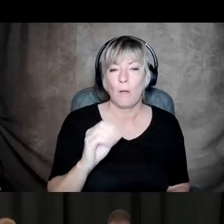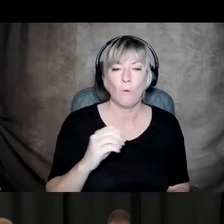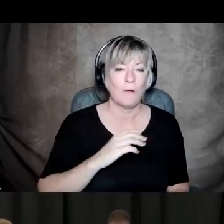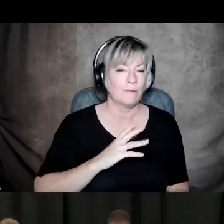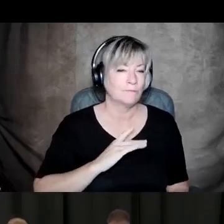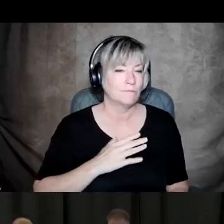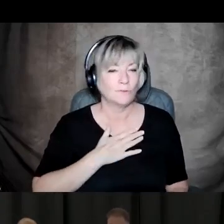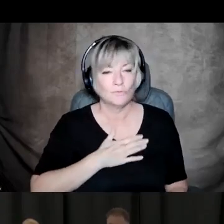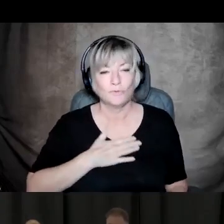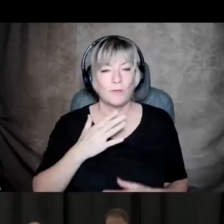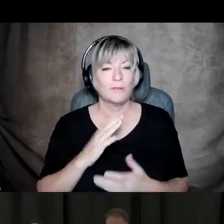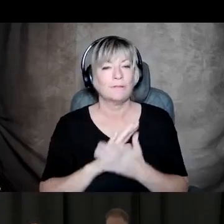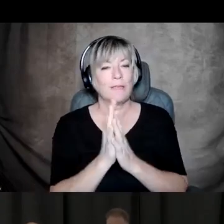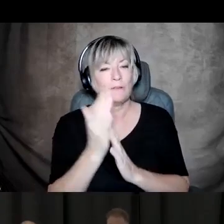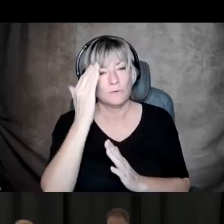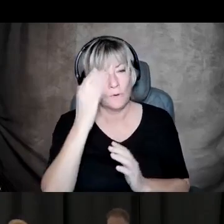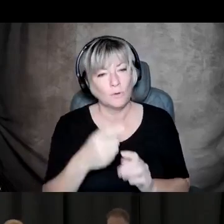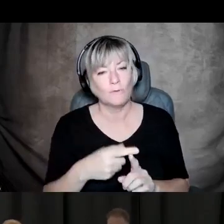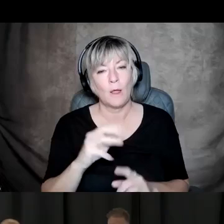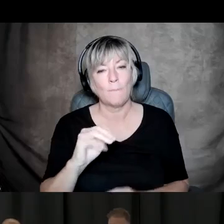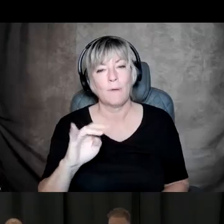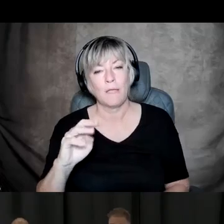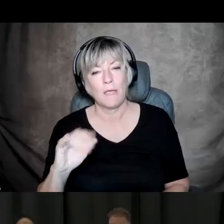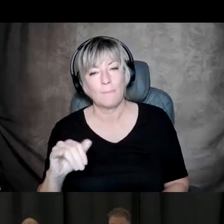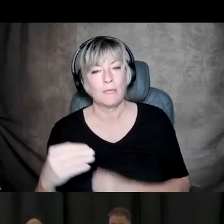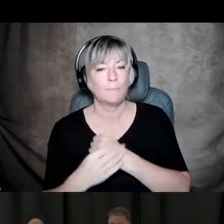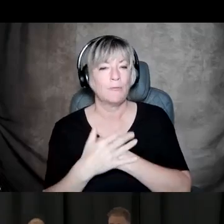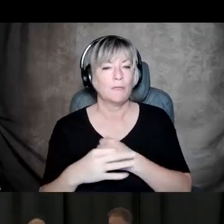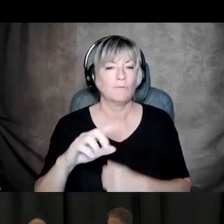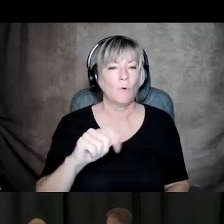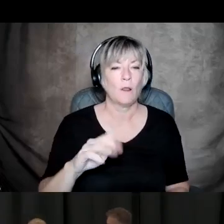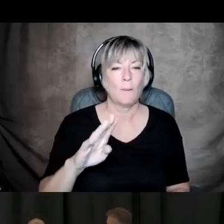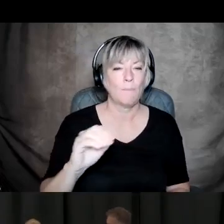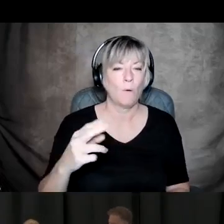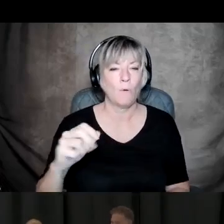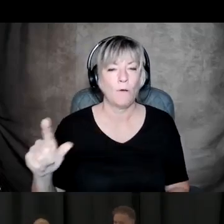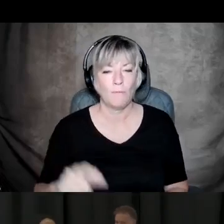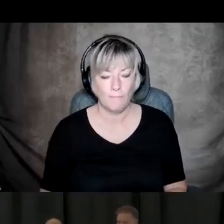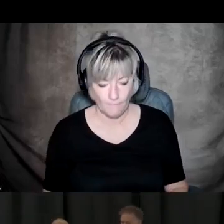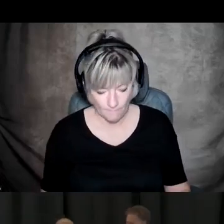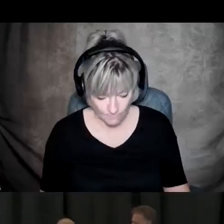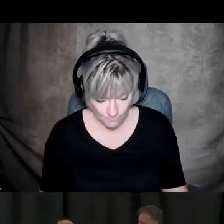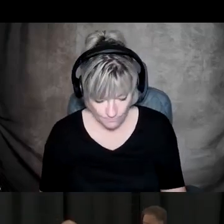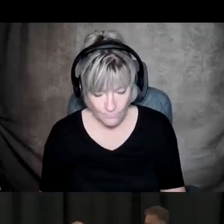getting to know you. So from Miami Beach, Florida, it is Bo Hall. Here you go, bro.